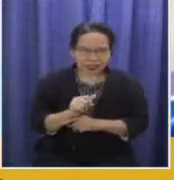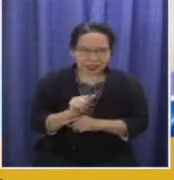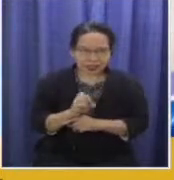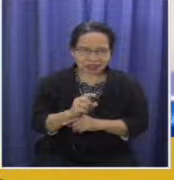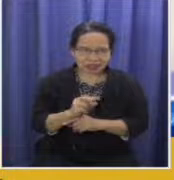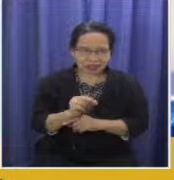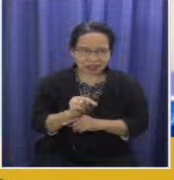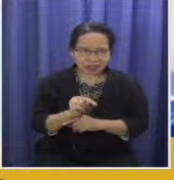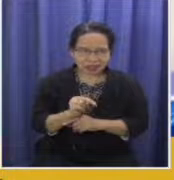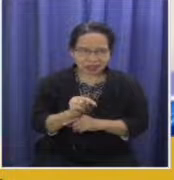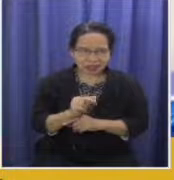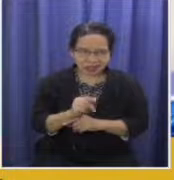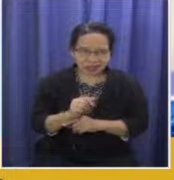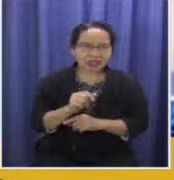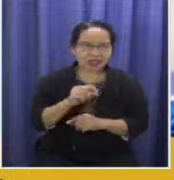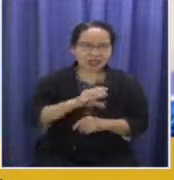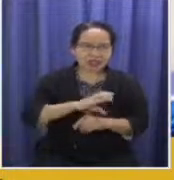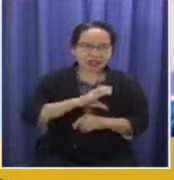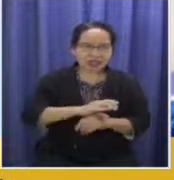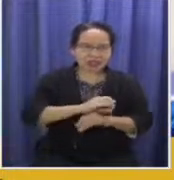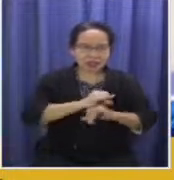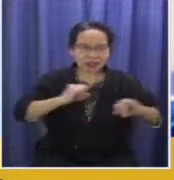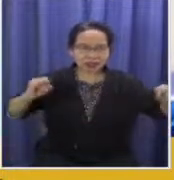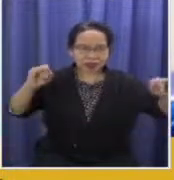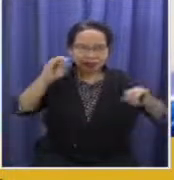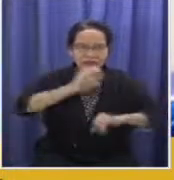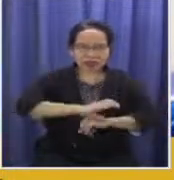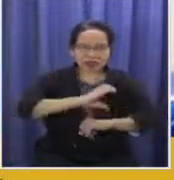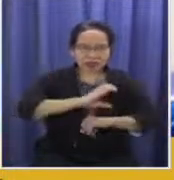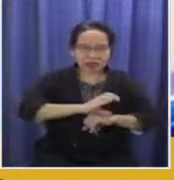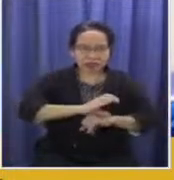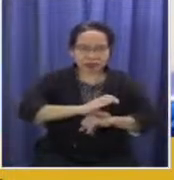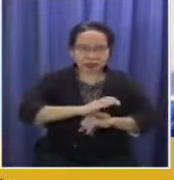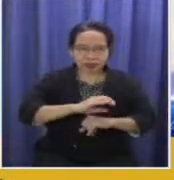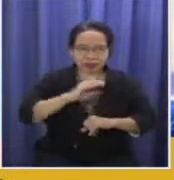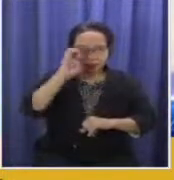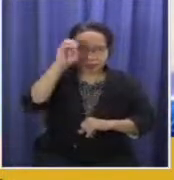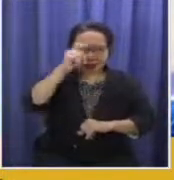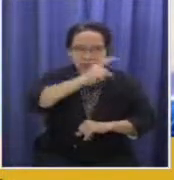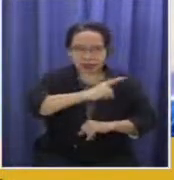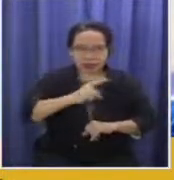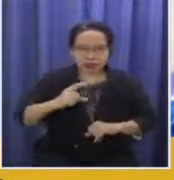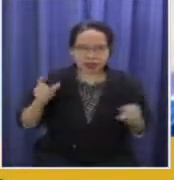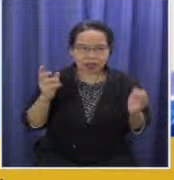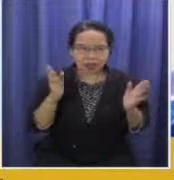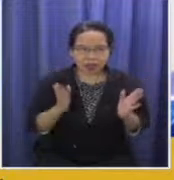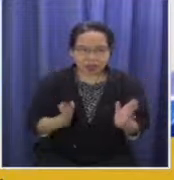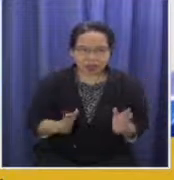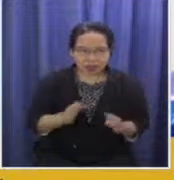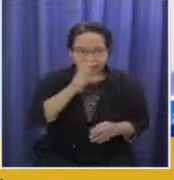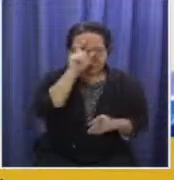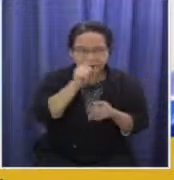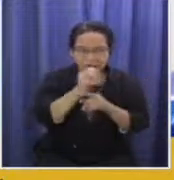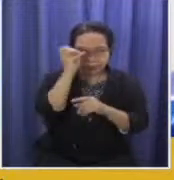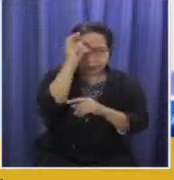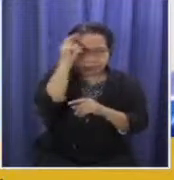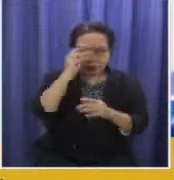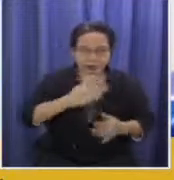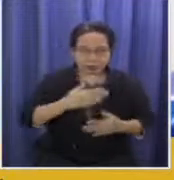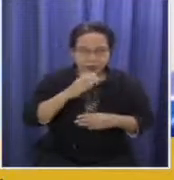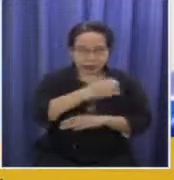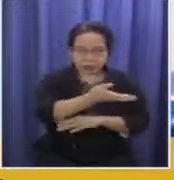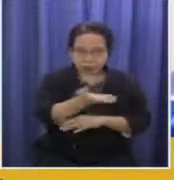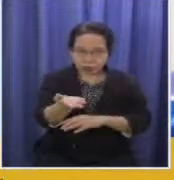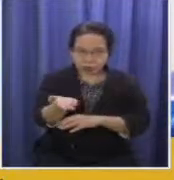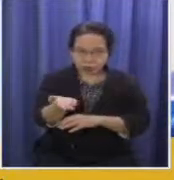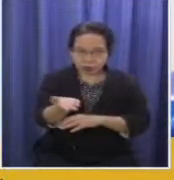Aradhana Church. It's an independent church, and he's a Nepali. Brother Mohan, a pleasant evening to